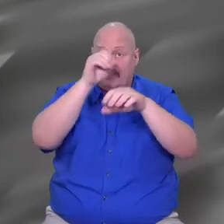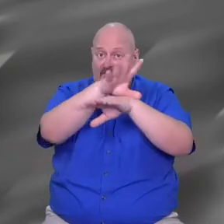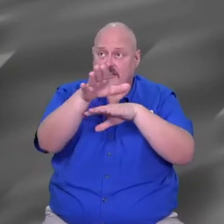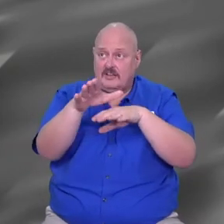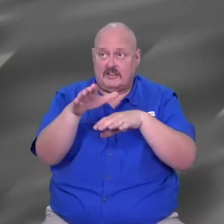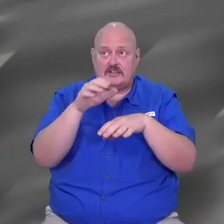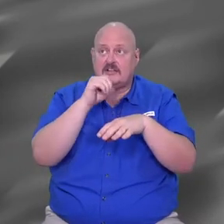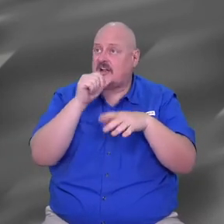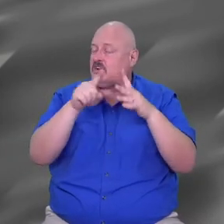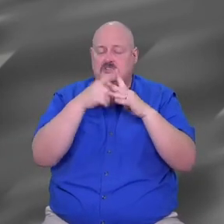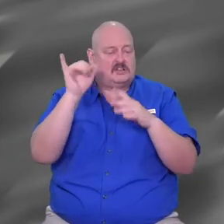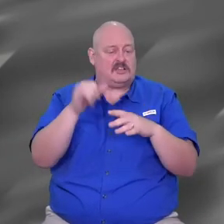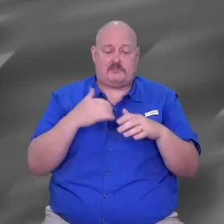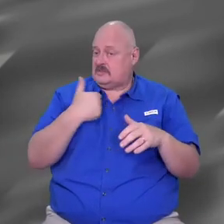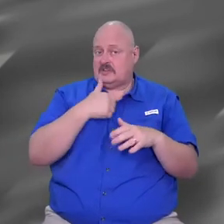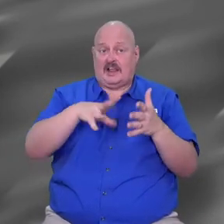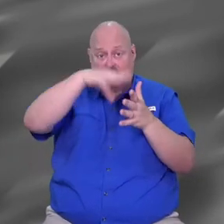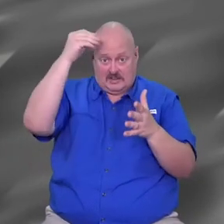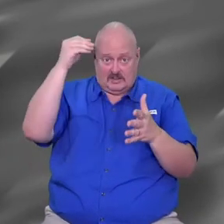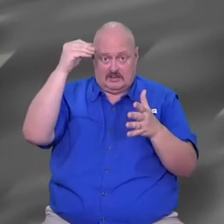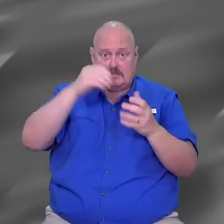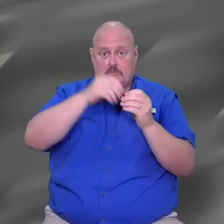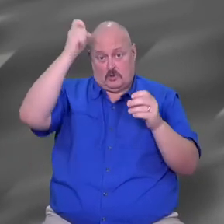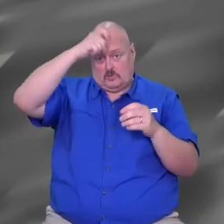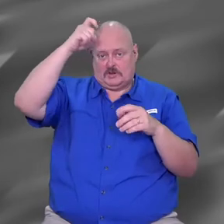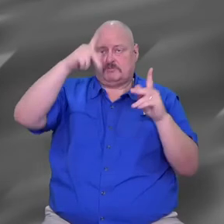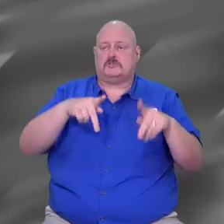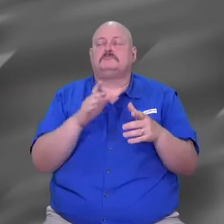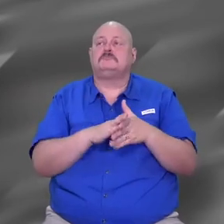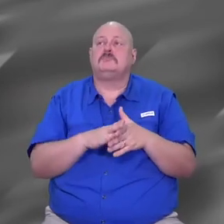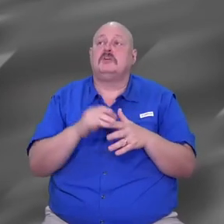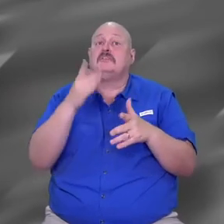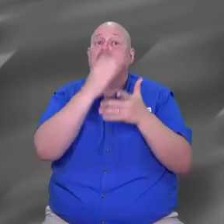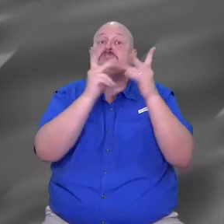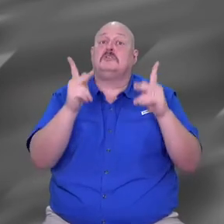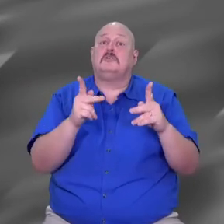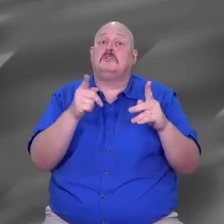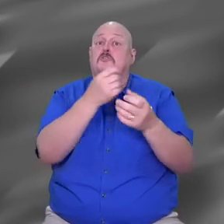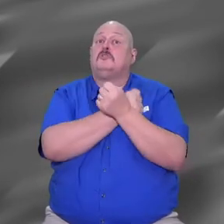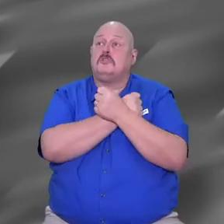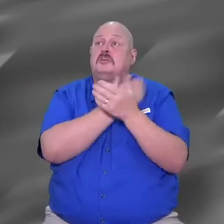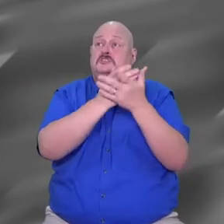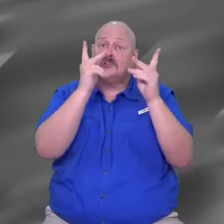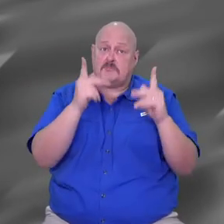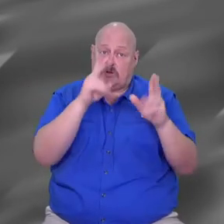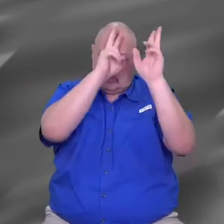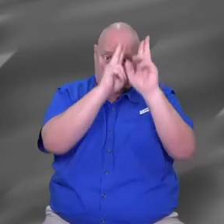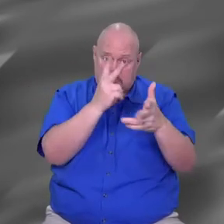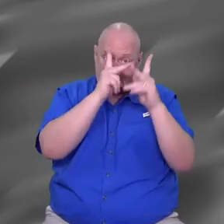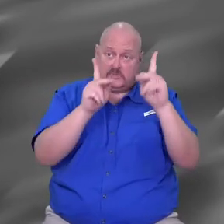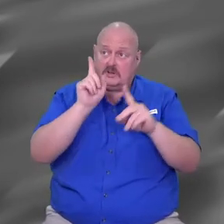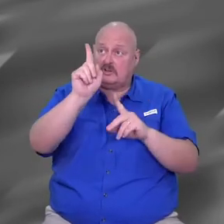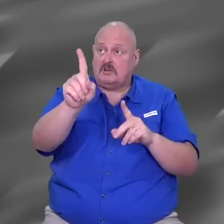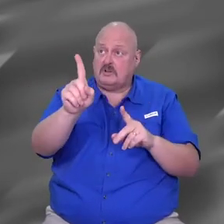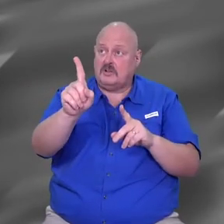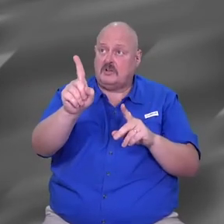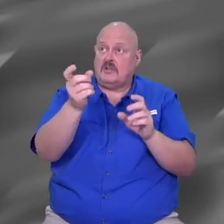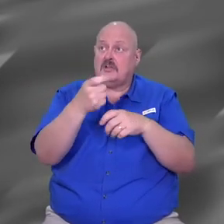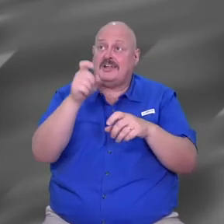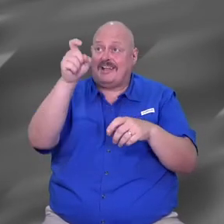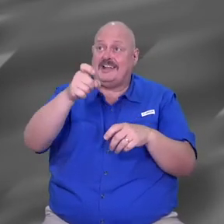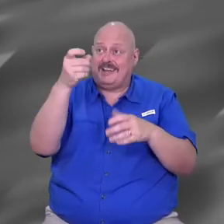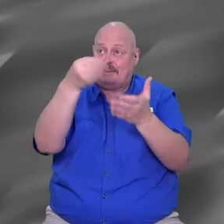not originate this myself. I learned it from a much wiser soul. If somebody who you love, somebody who you respect, somebody comes to you and they are in need